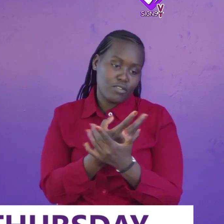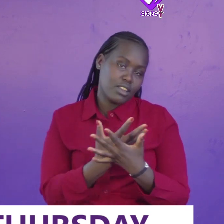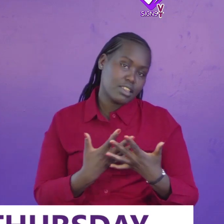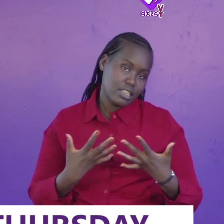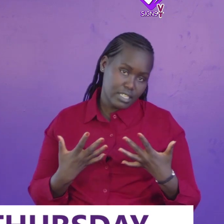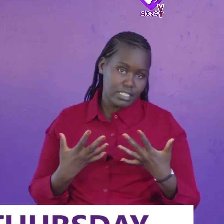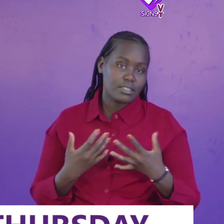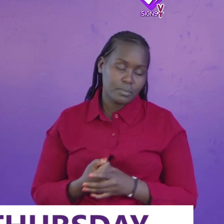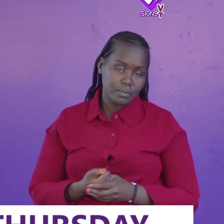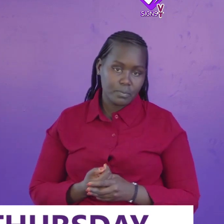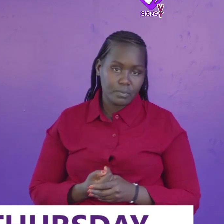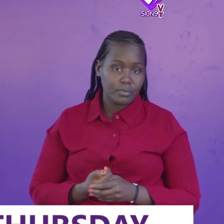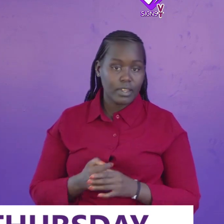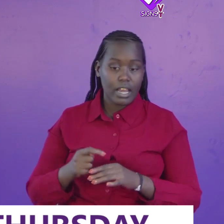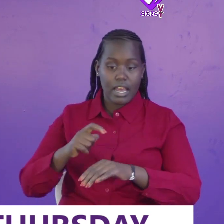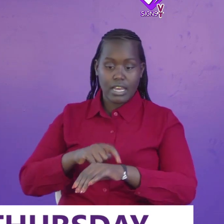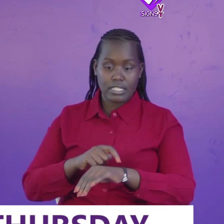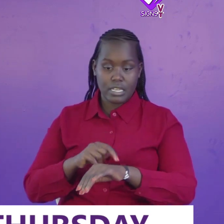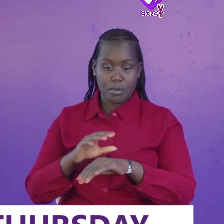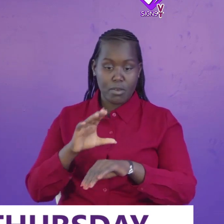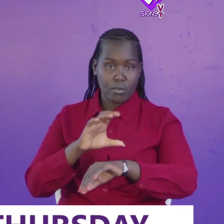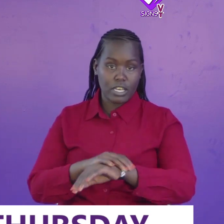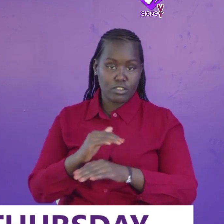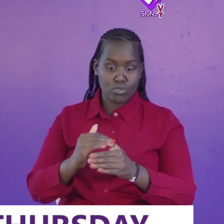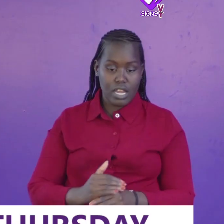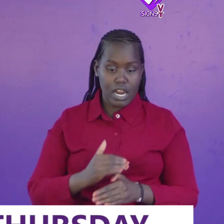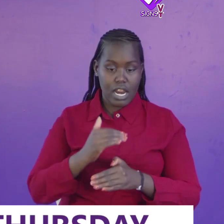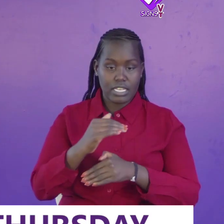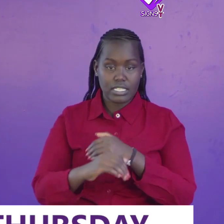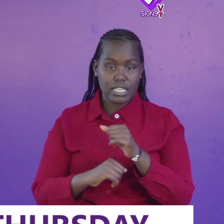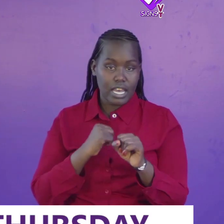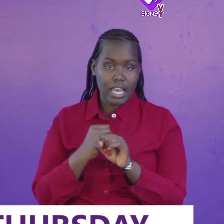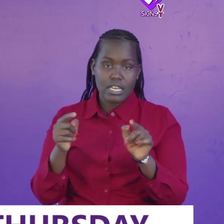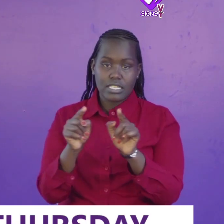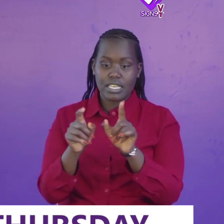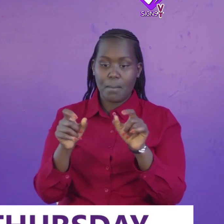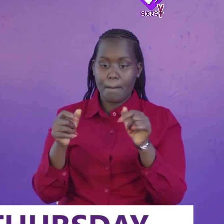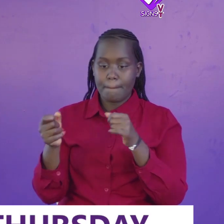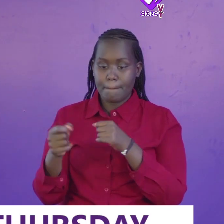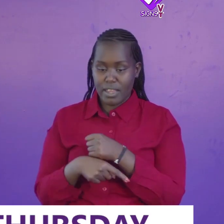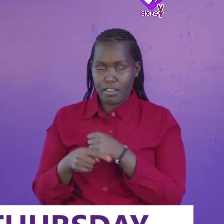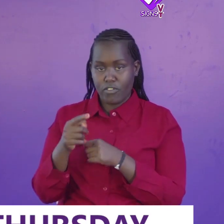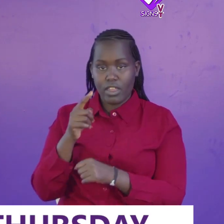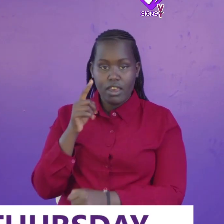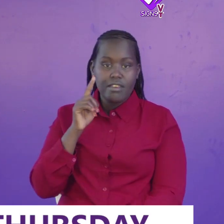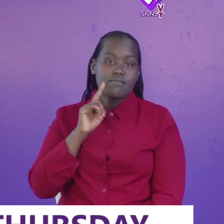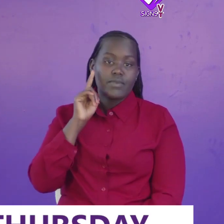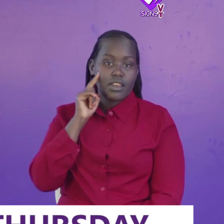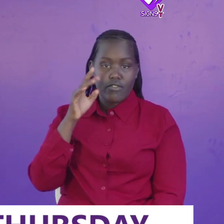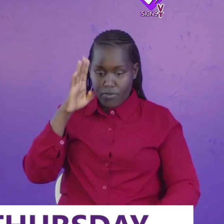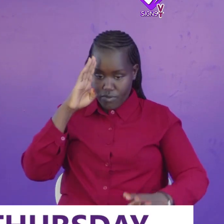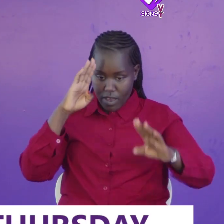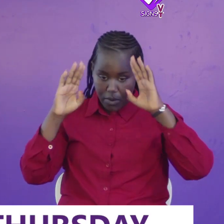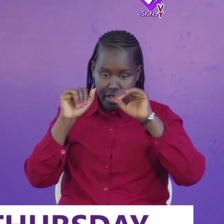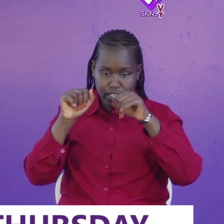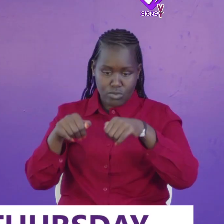2 3 hivi. Ndio by the time tunafika next year a month like this for deaf awareness, at least utakuwa unaweza sema kama